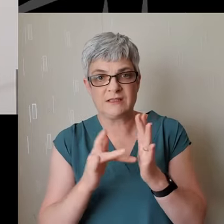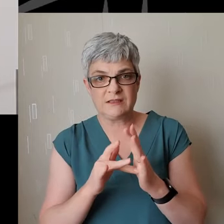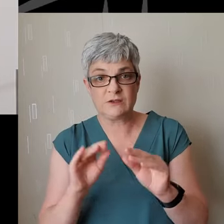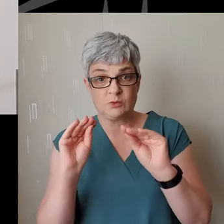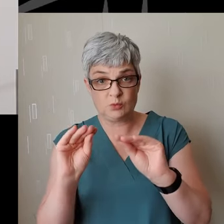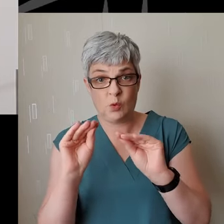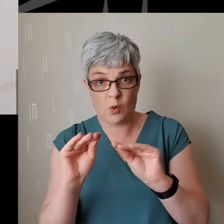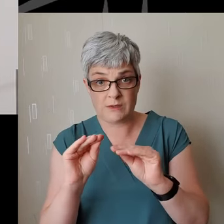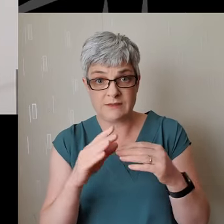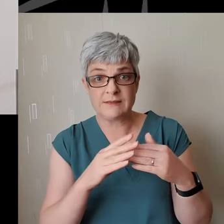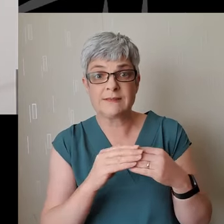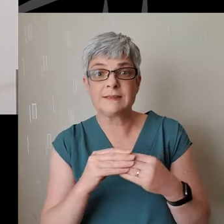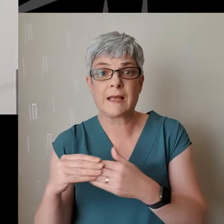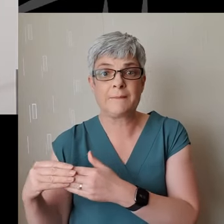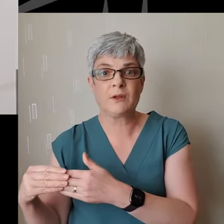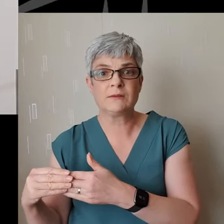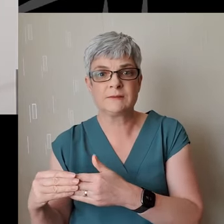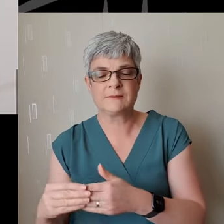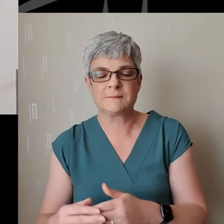will be on your screens.